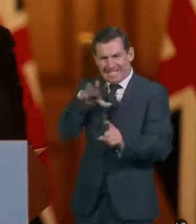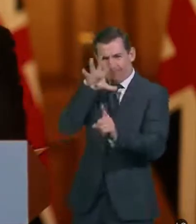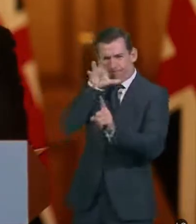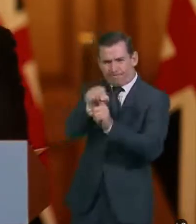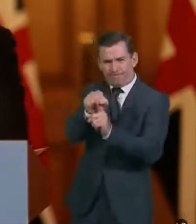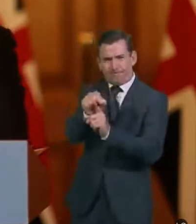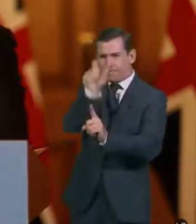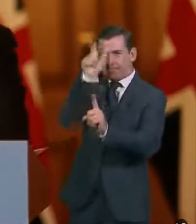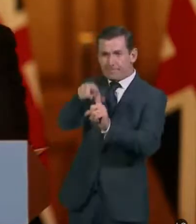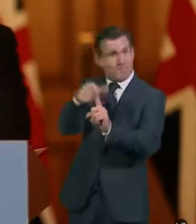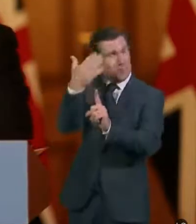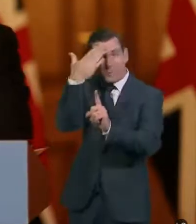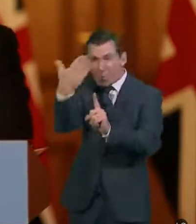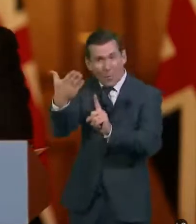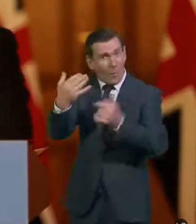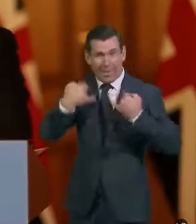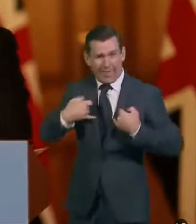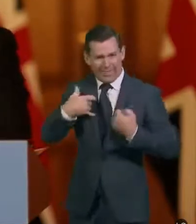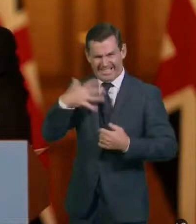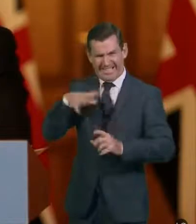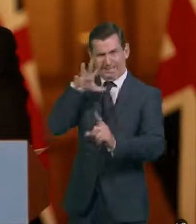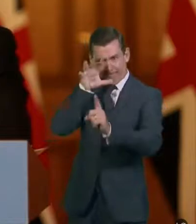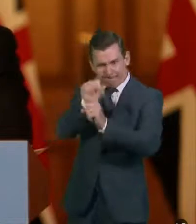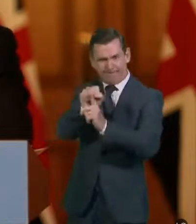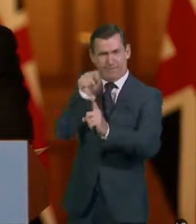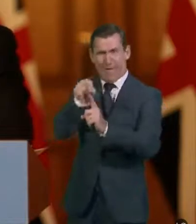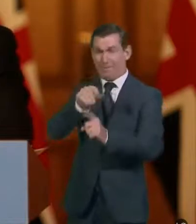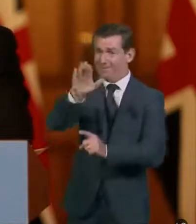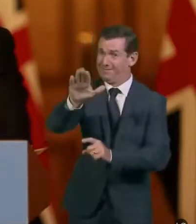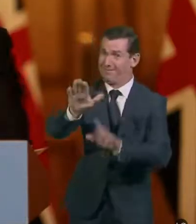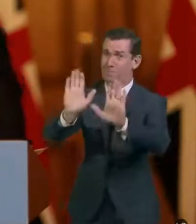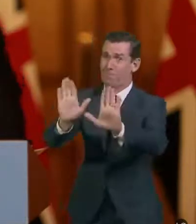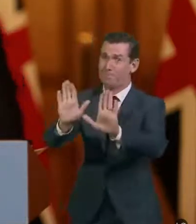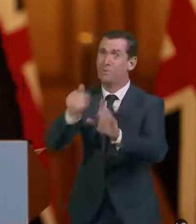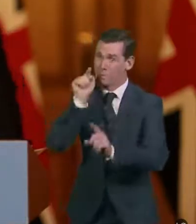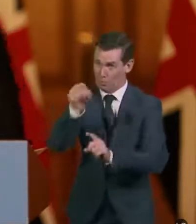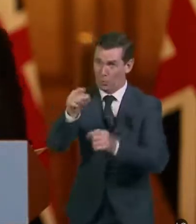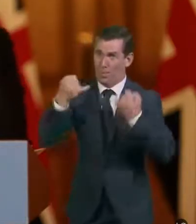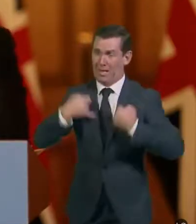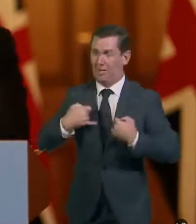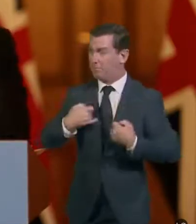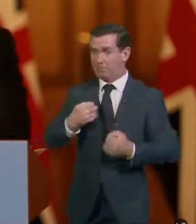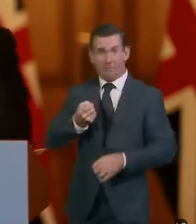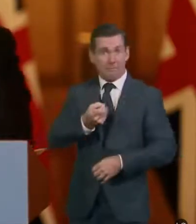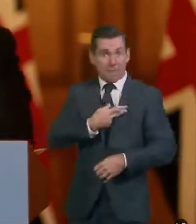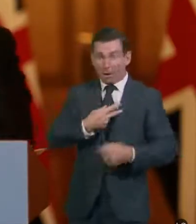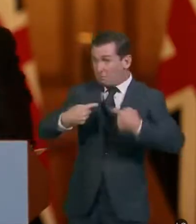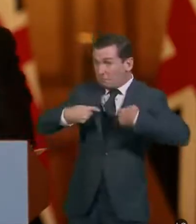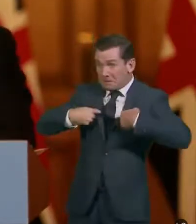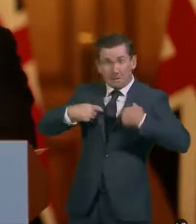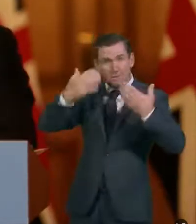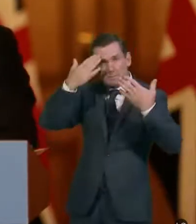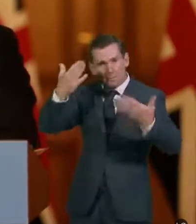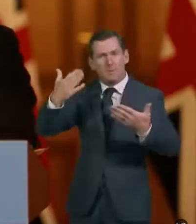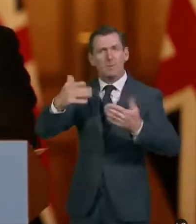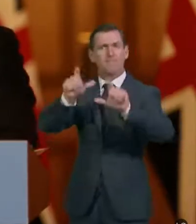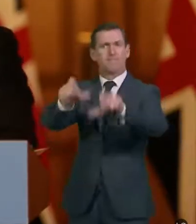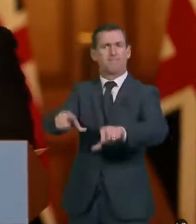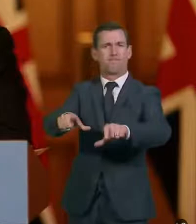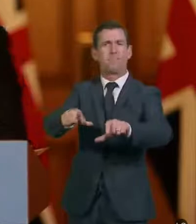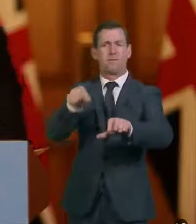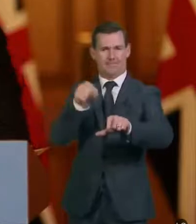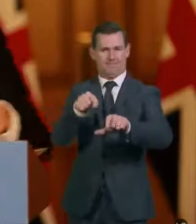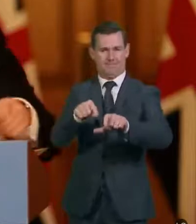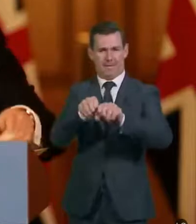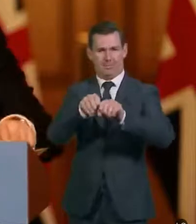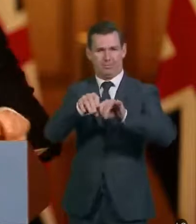the vulnerable, we can help to stop the virus's vicious spread. So far, it's been difficult